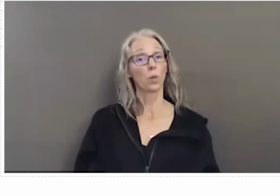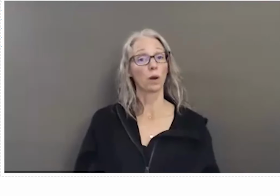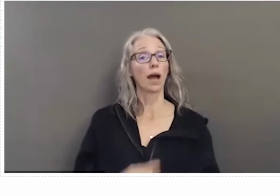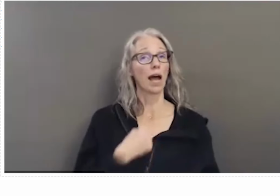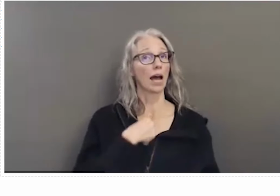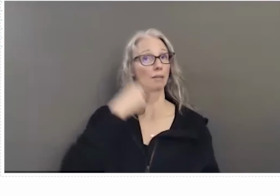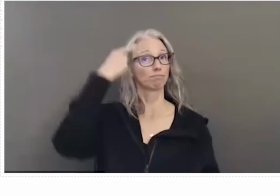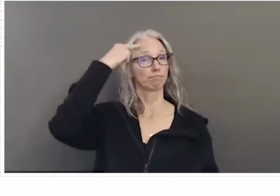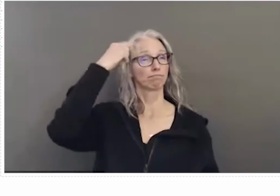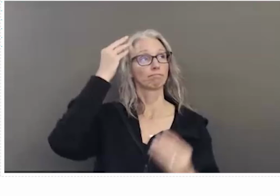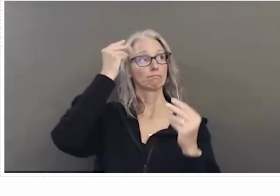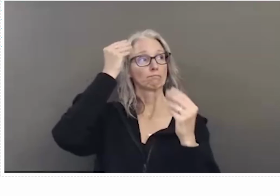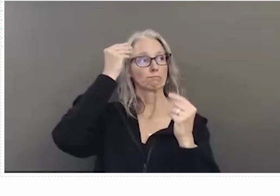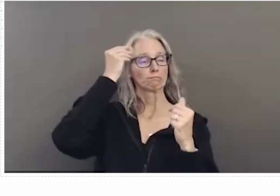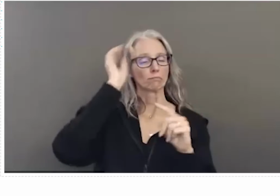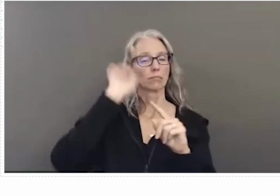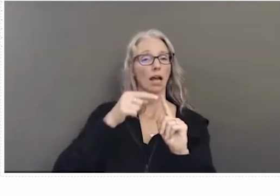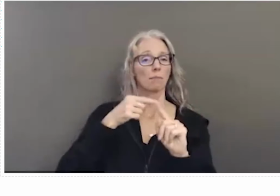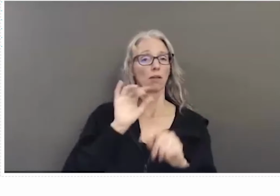bit, given